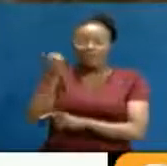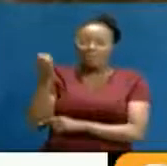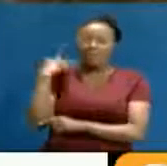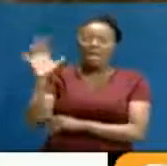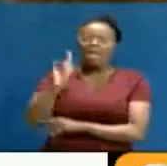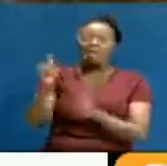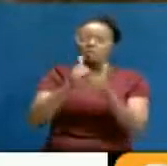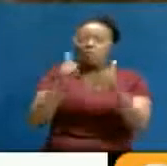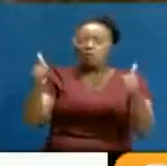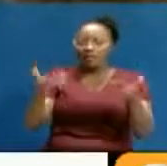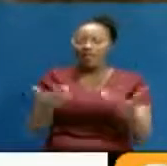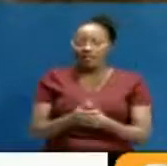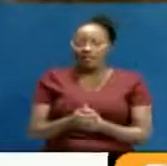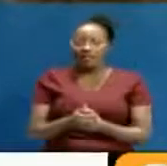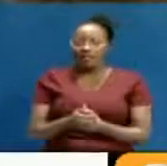vya Nairobi.